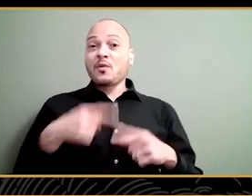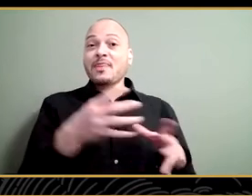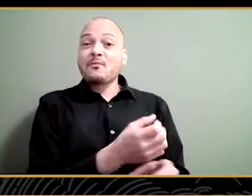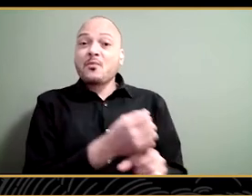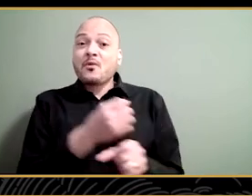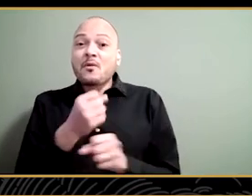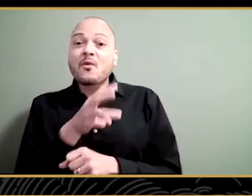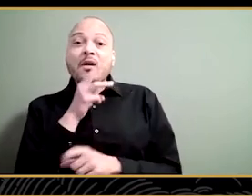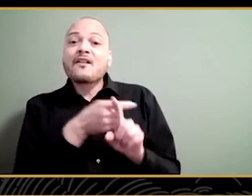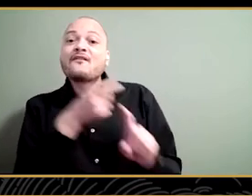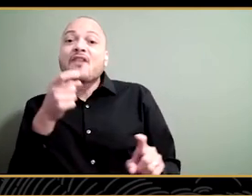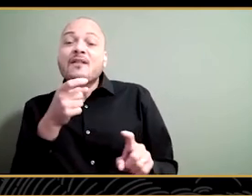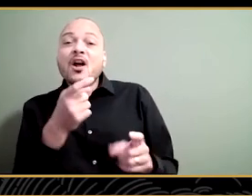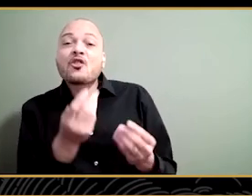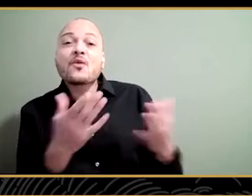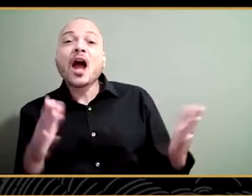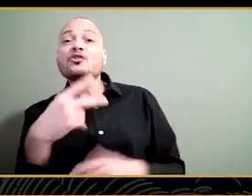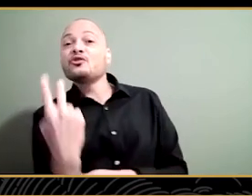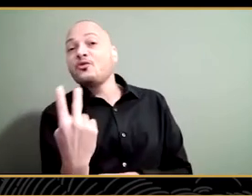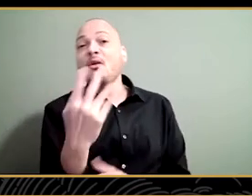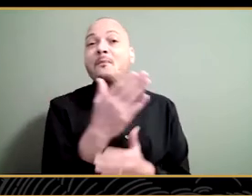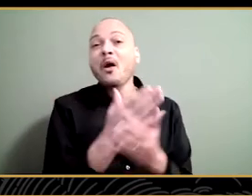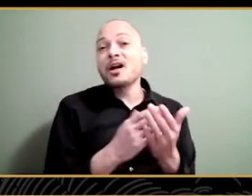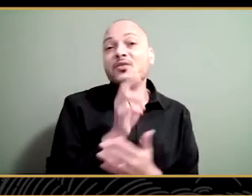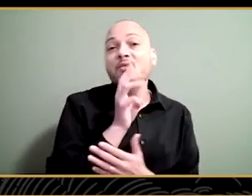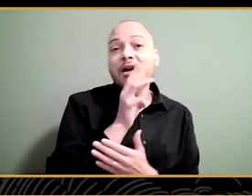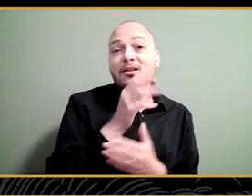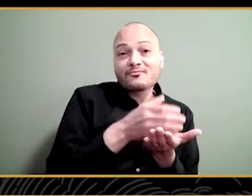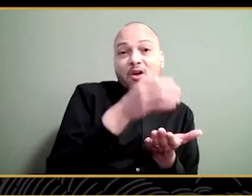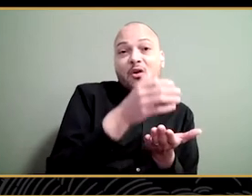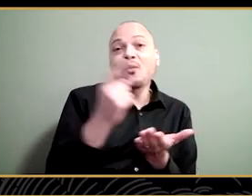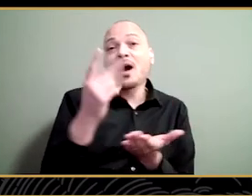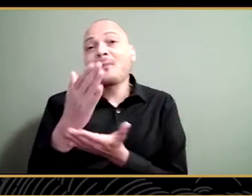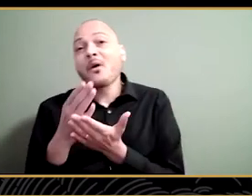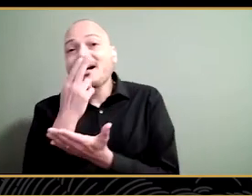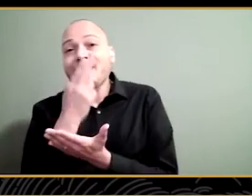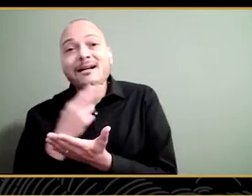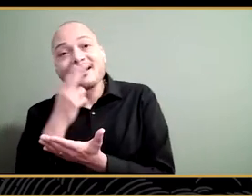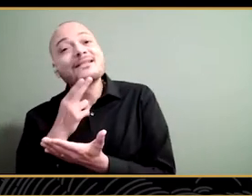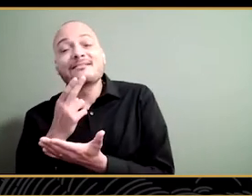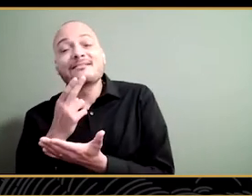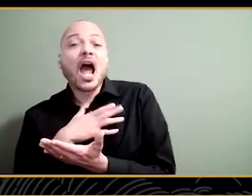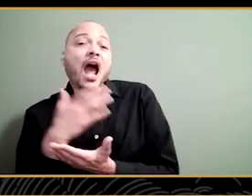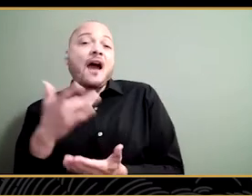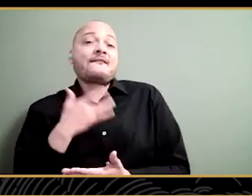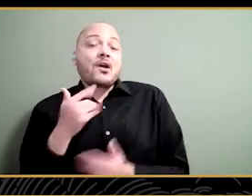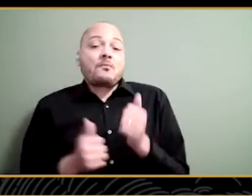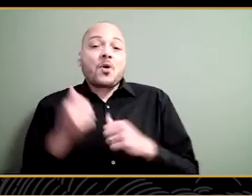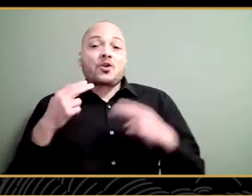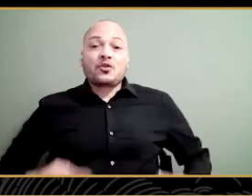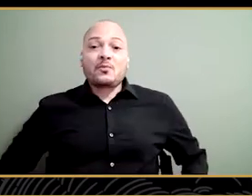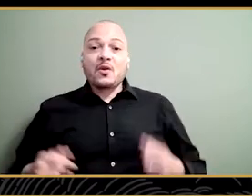water. One part honey. I feel most human when they hold the white wine. Add some bourbon court. Small